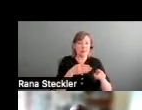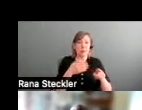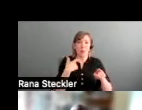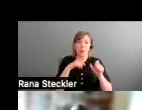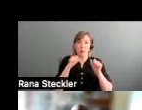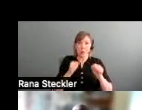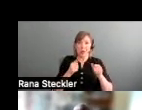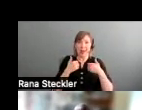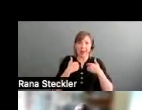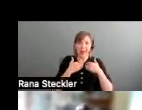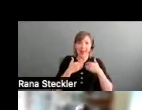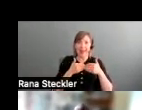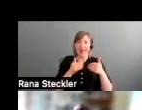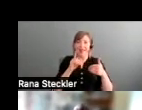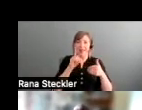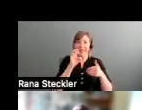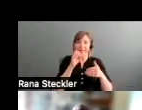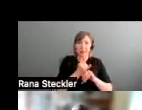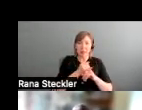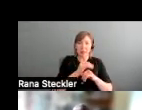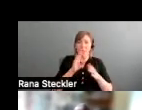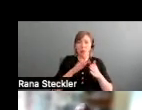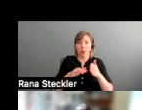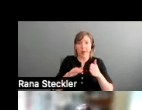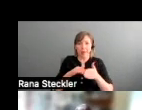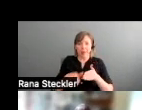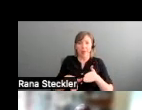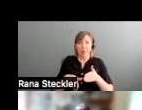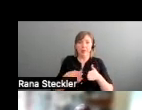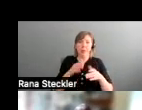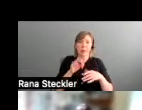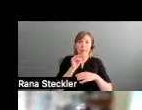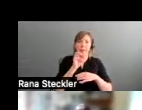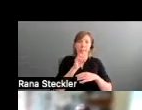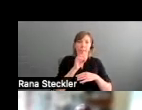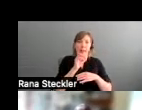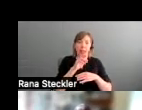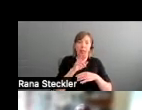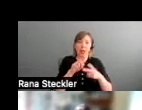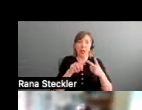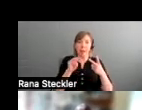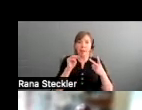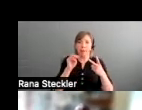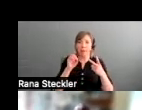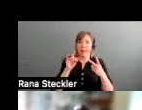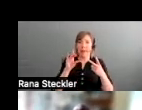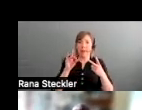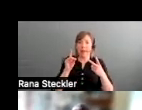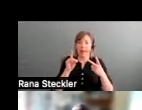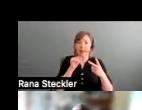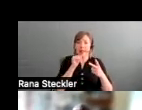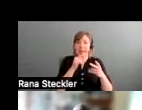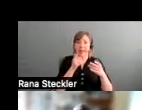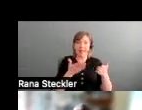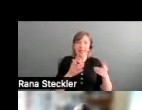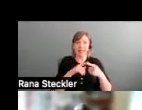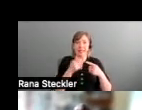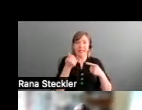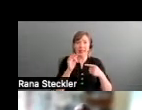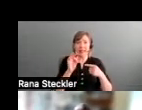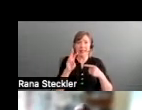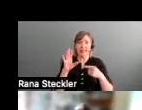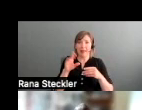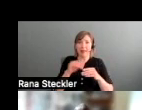have deinstitutionalization, waivers, right? Things like Medicare and Medicaid that didn't even exist until 1965